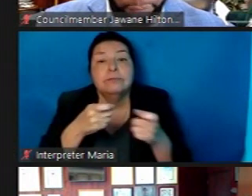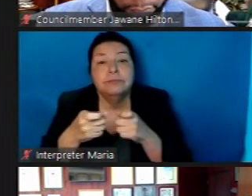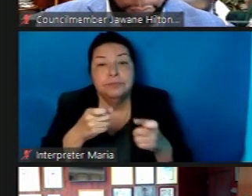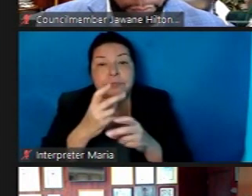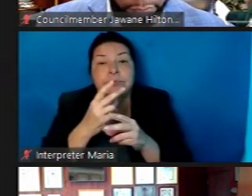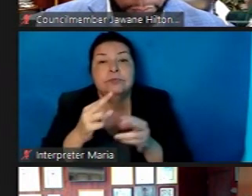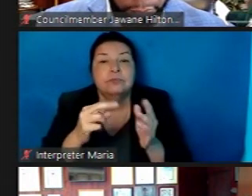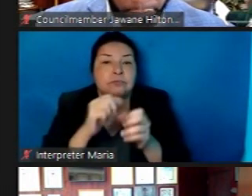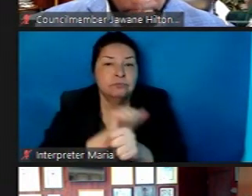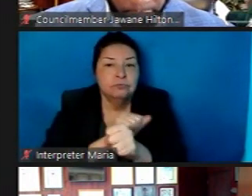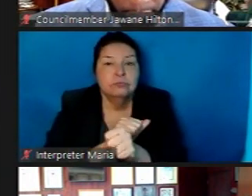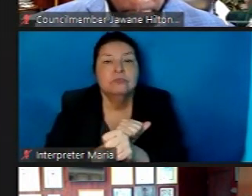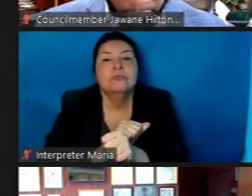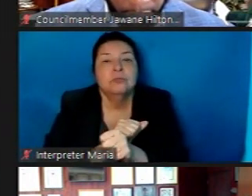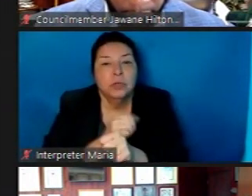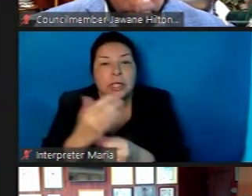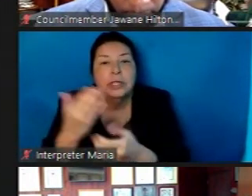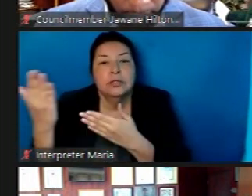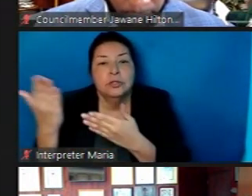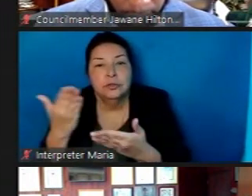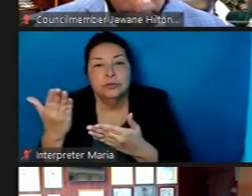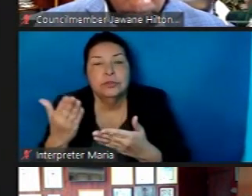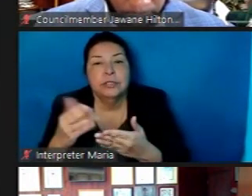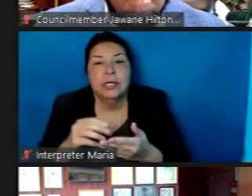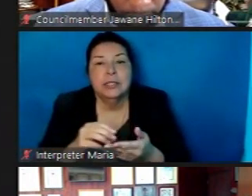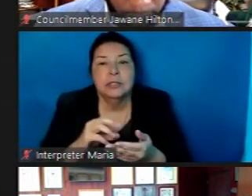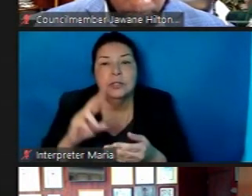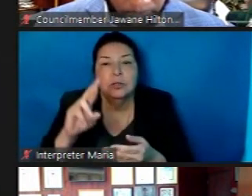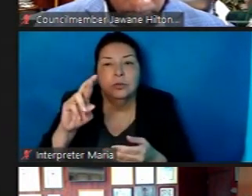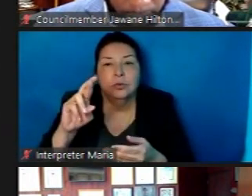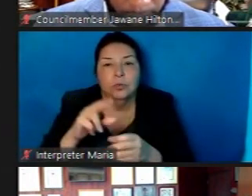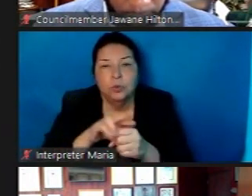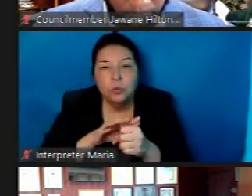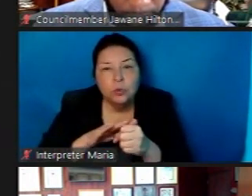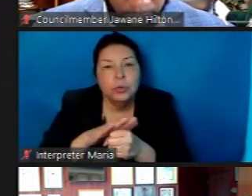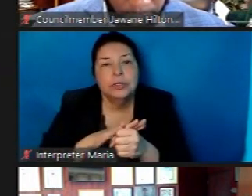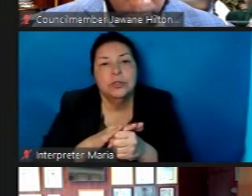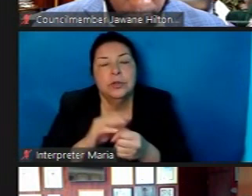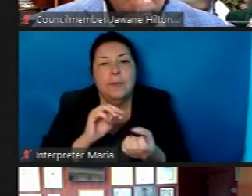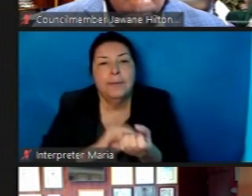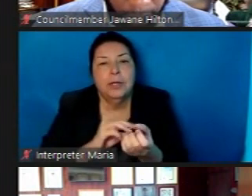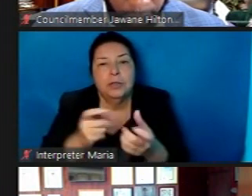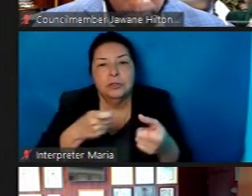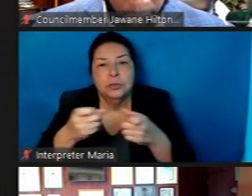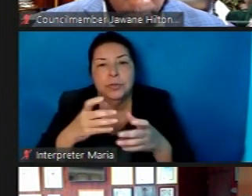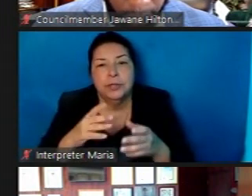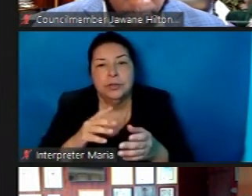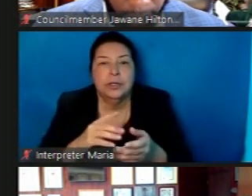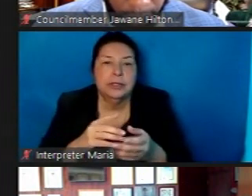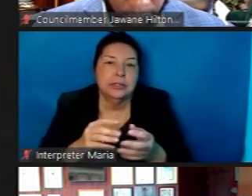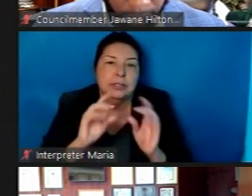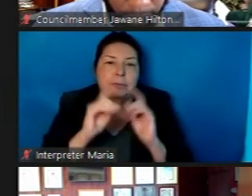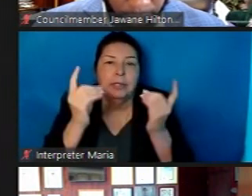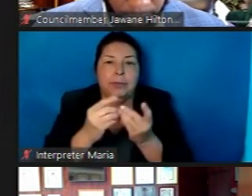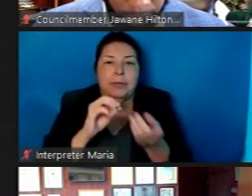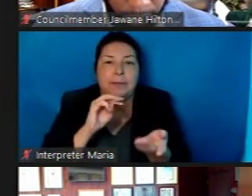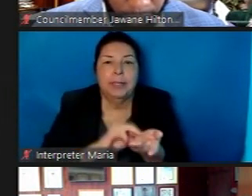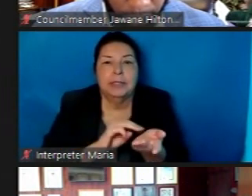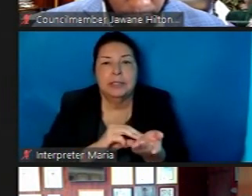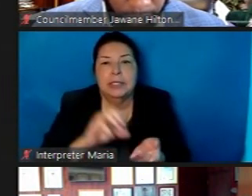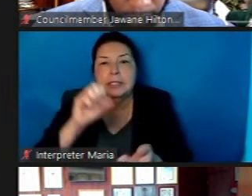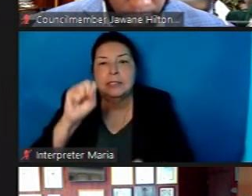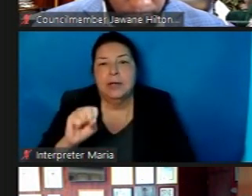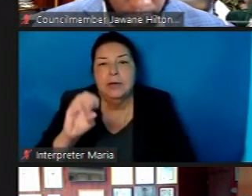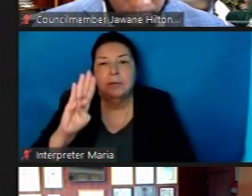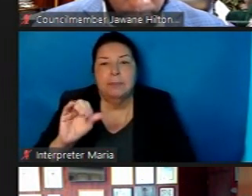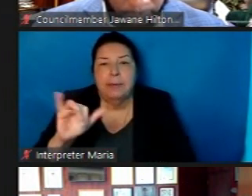Vice President of the Department of Medicine Practice Group, which is an elected role in which she serves as the executive board member that is